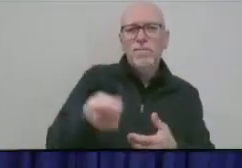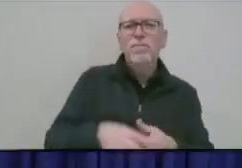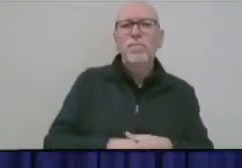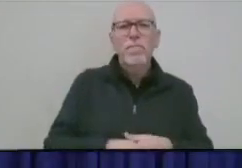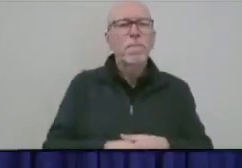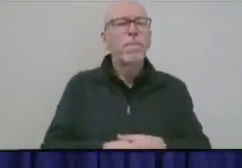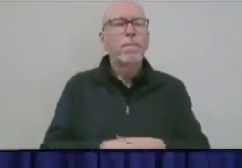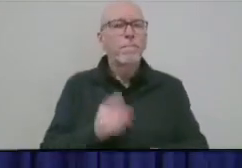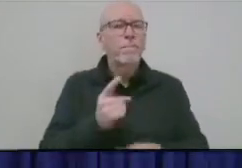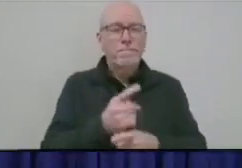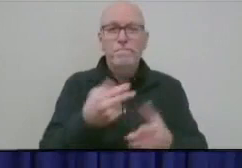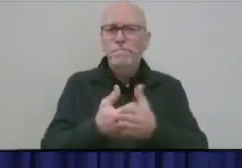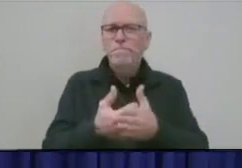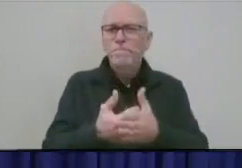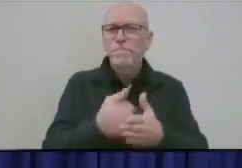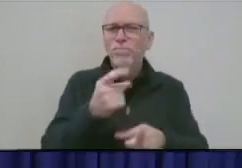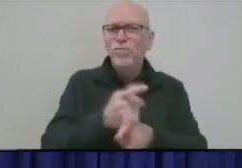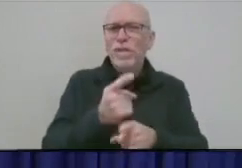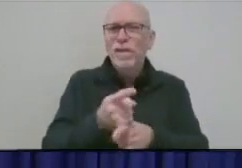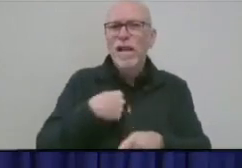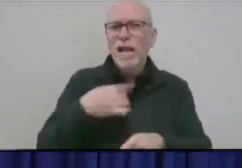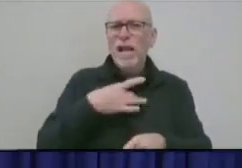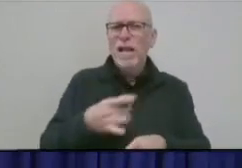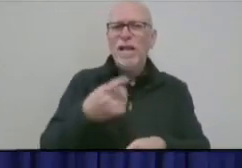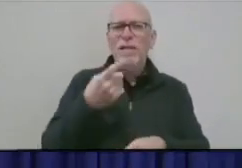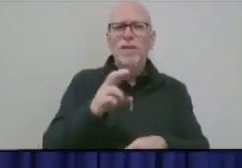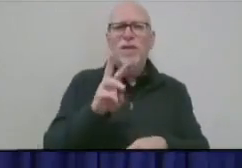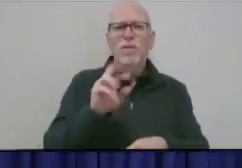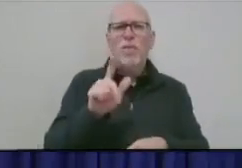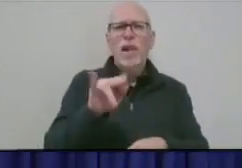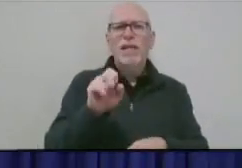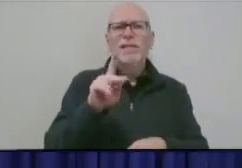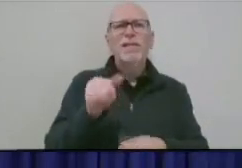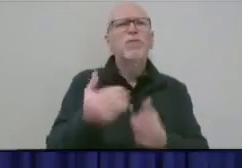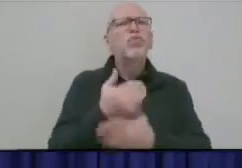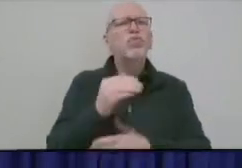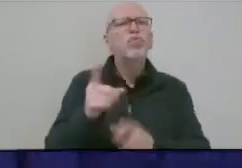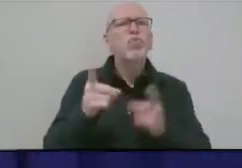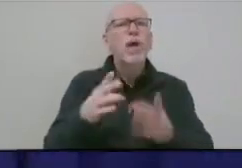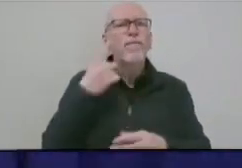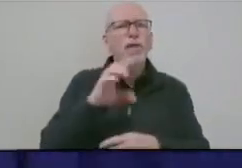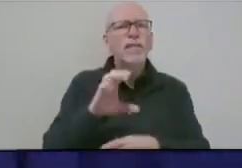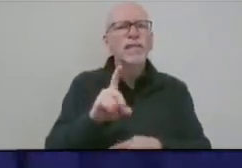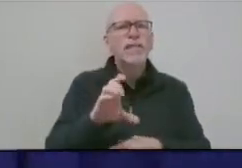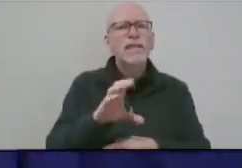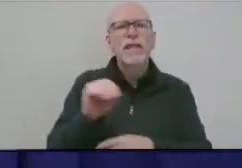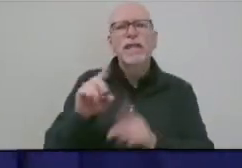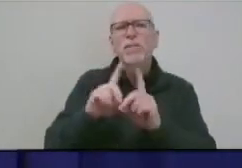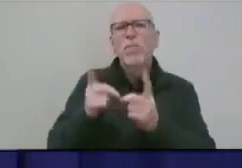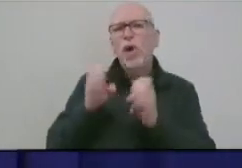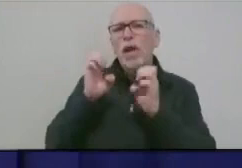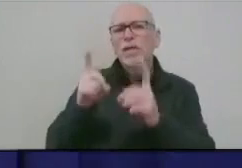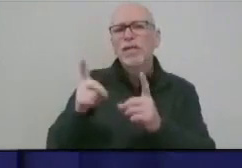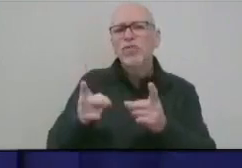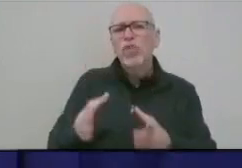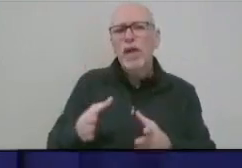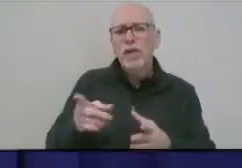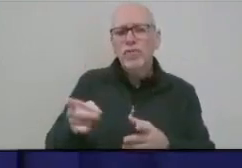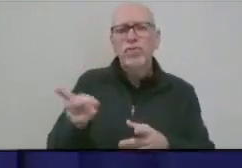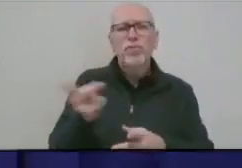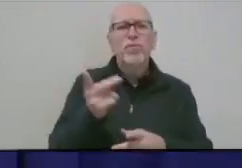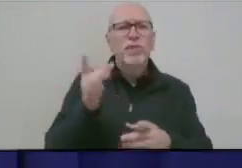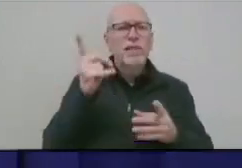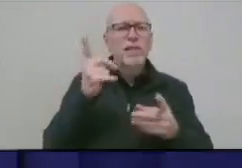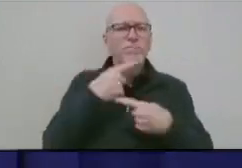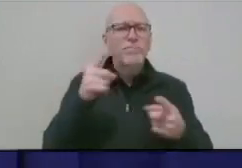very, very close. Yeah. I really like that Dr. Walensky, the new CDC director, and the Department of Education director put out a